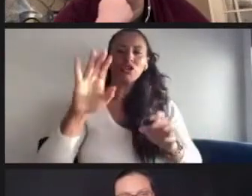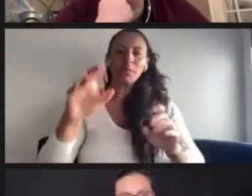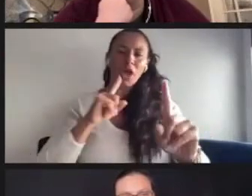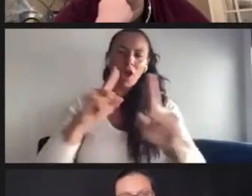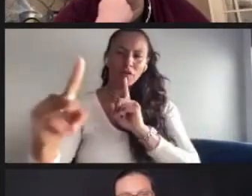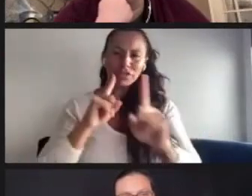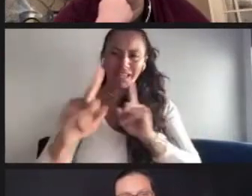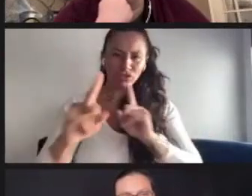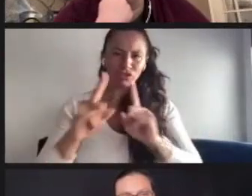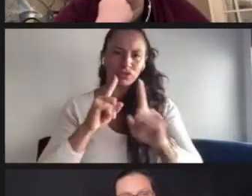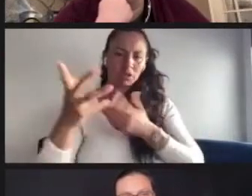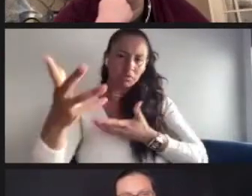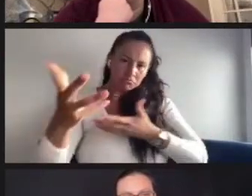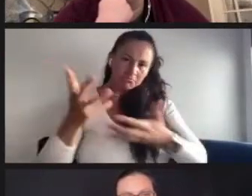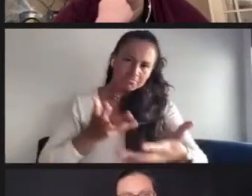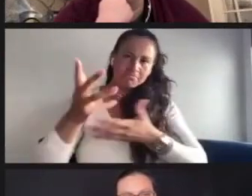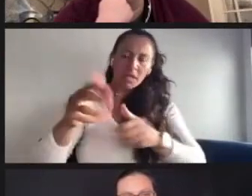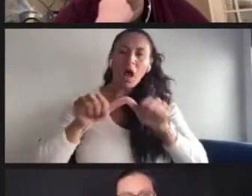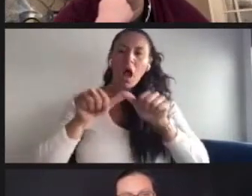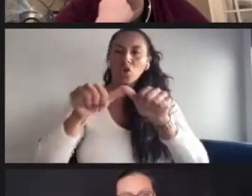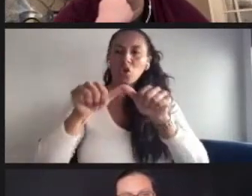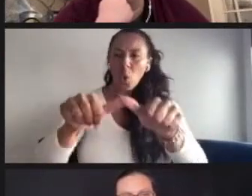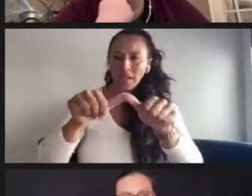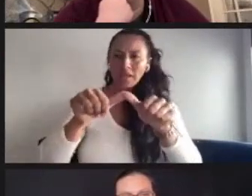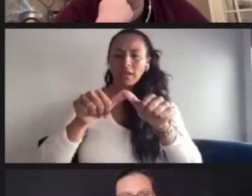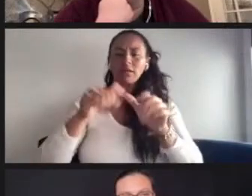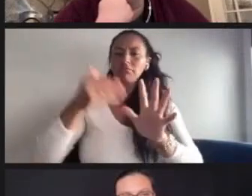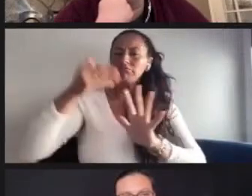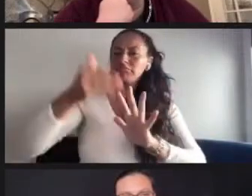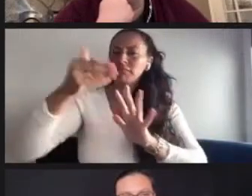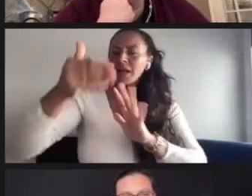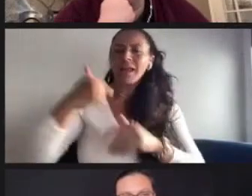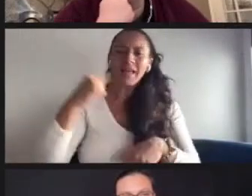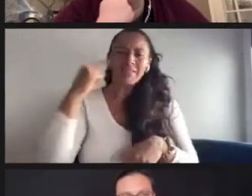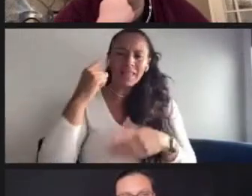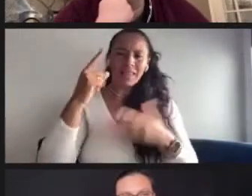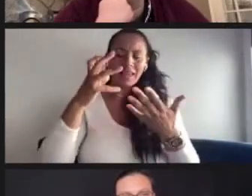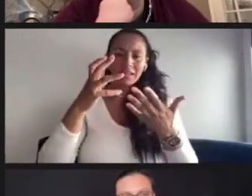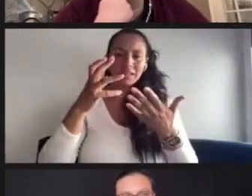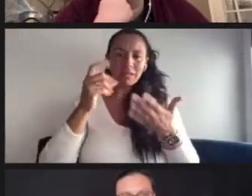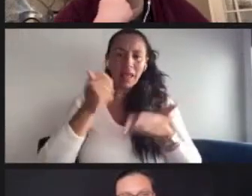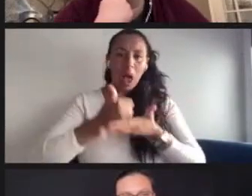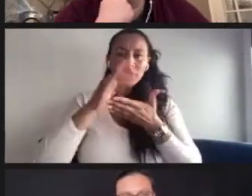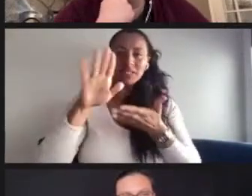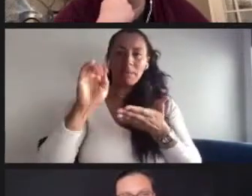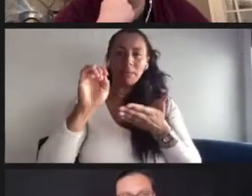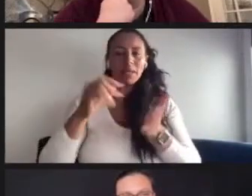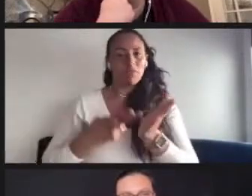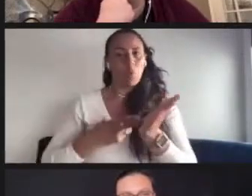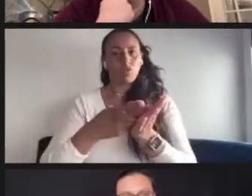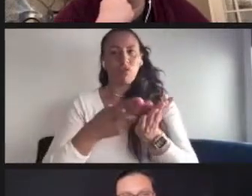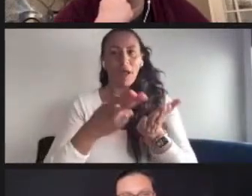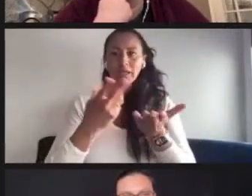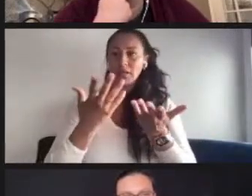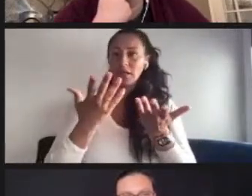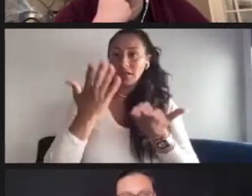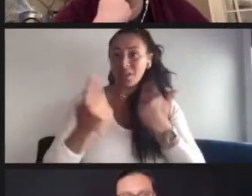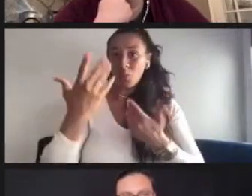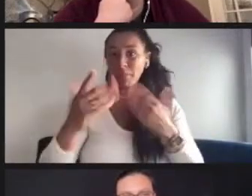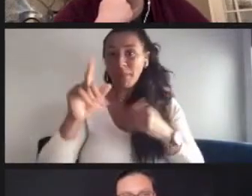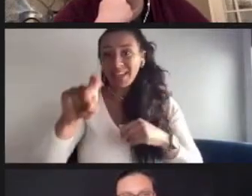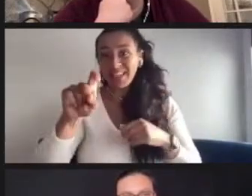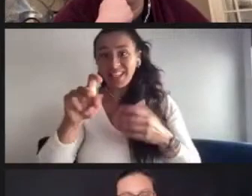kind of ongoing, and really, I think it helps to be forthright in knowing that someone might need accommodations going in, rather